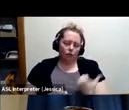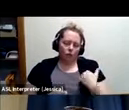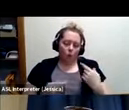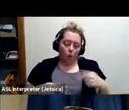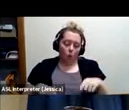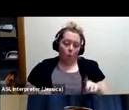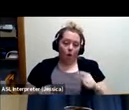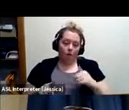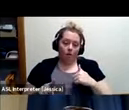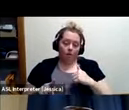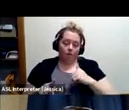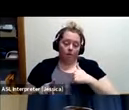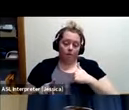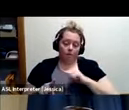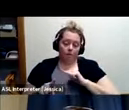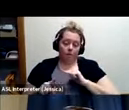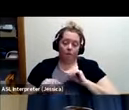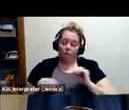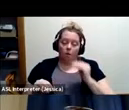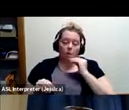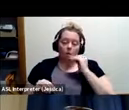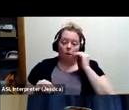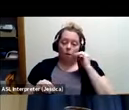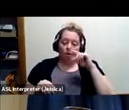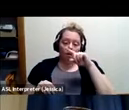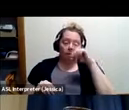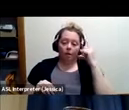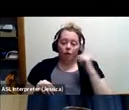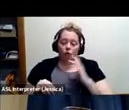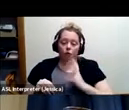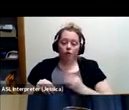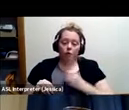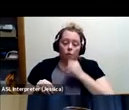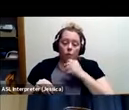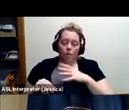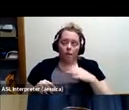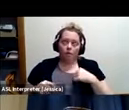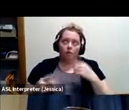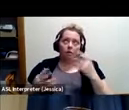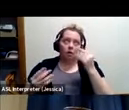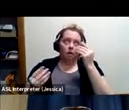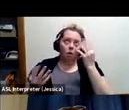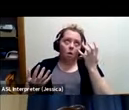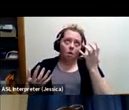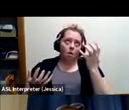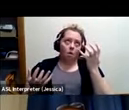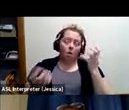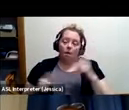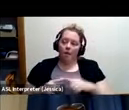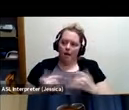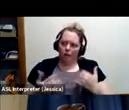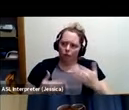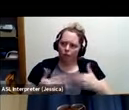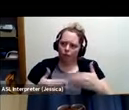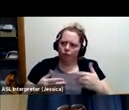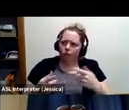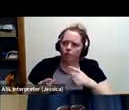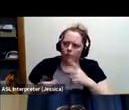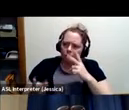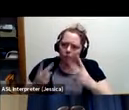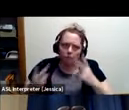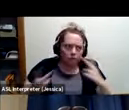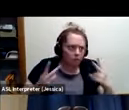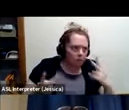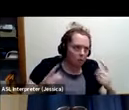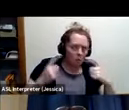happening. And I have to sit on that and continue to do the work in my truth and knowing